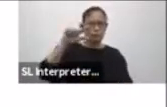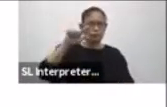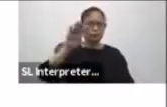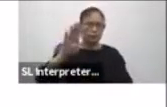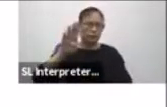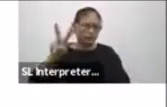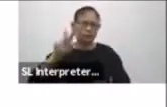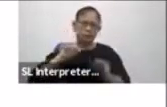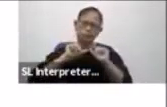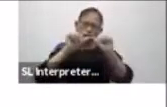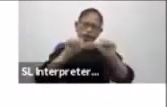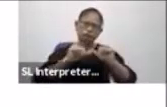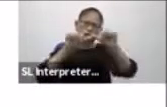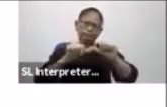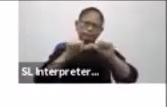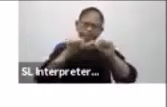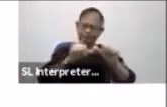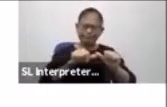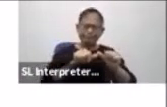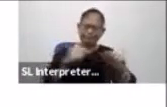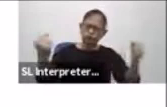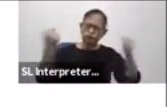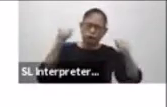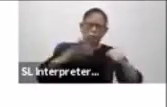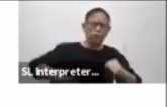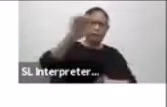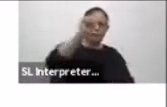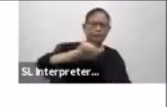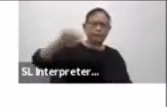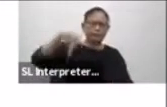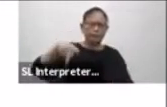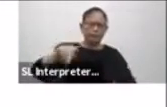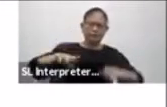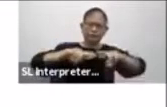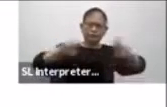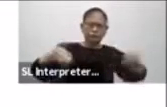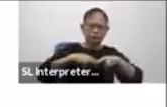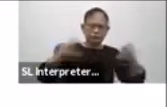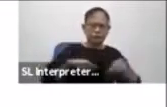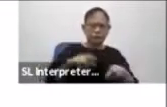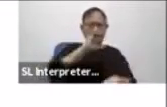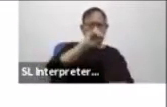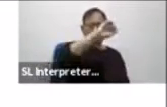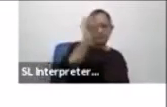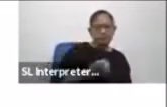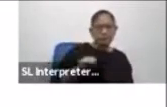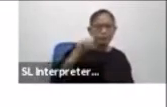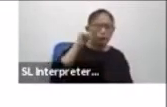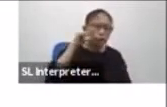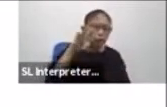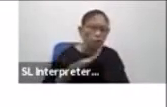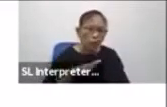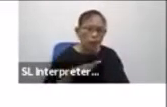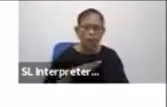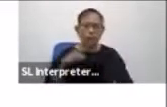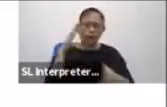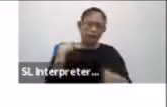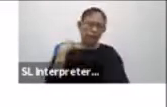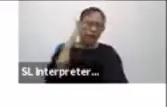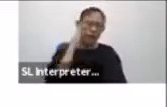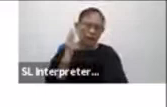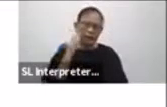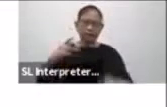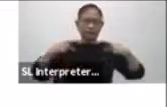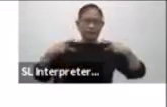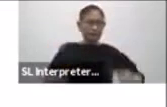to remain pervasive in Asia-Pacific region. The percentage of women and women who have experienced physical and or